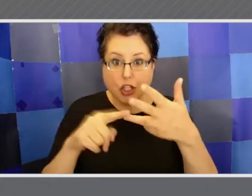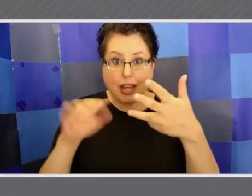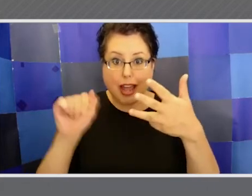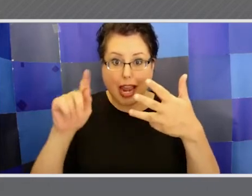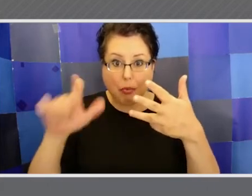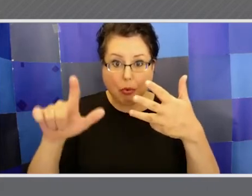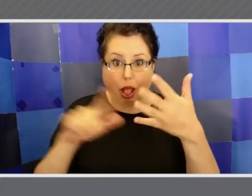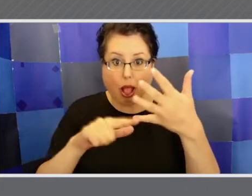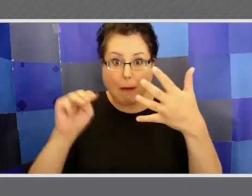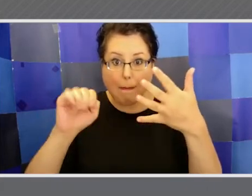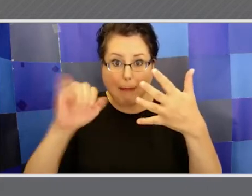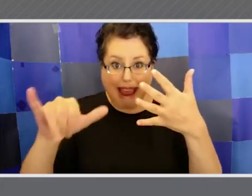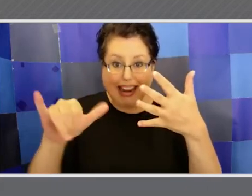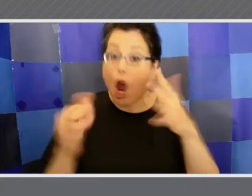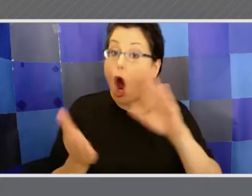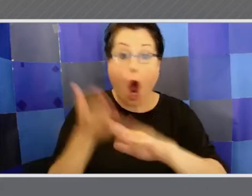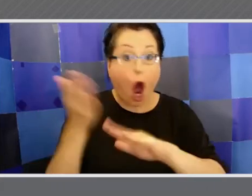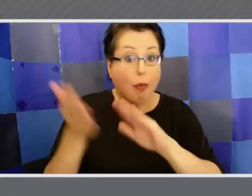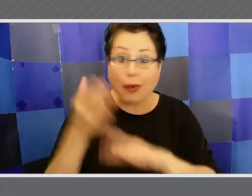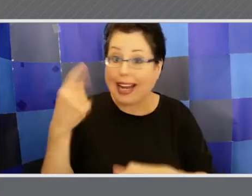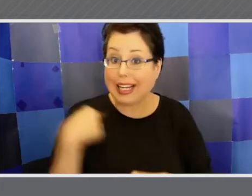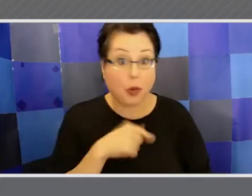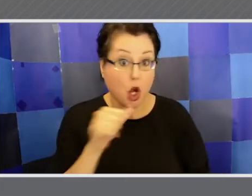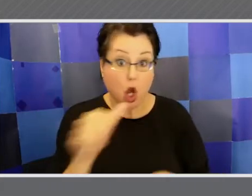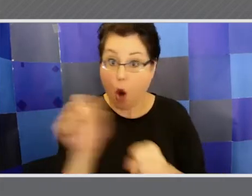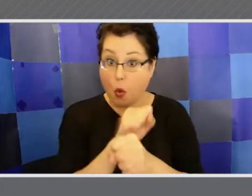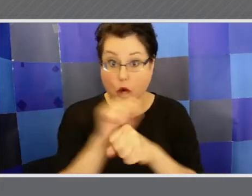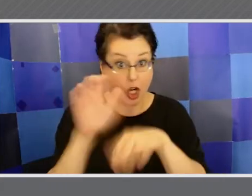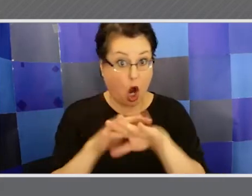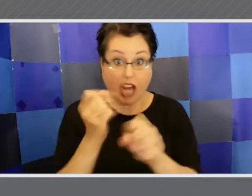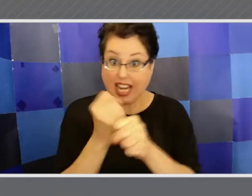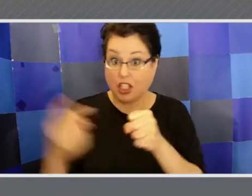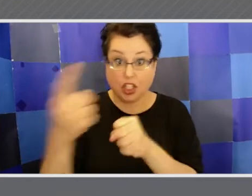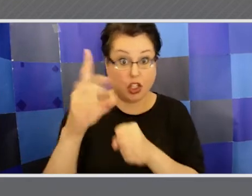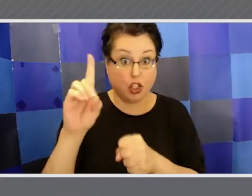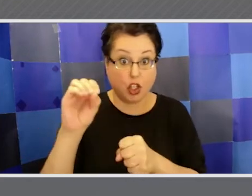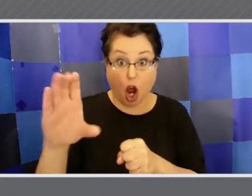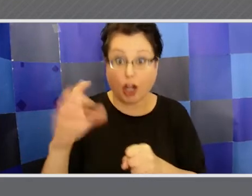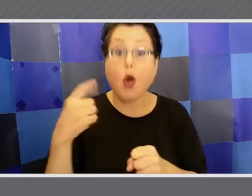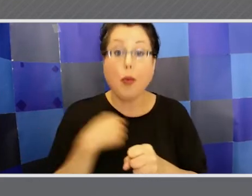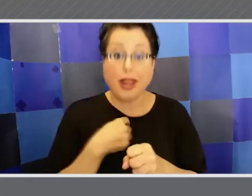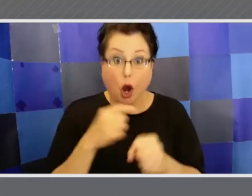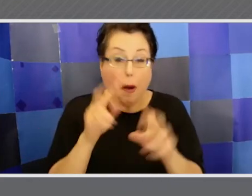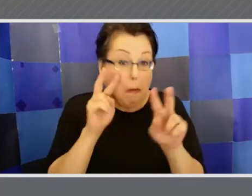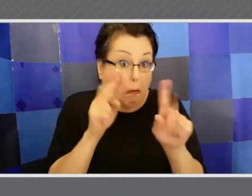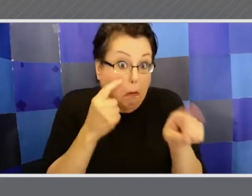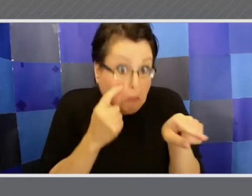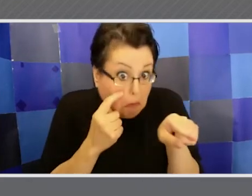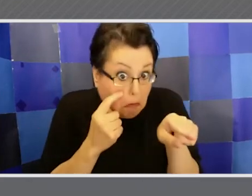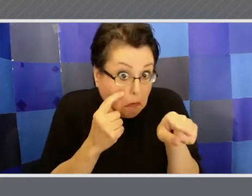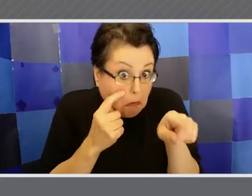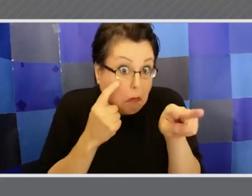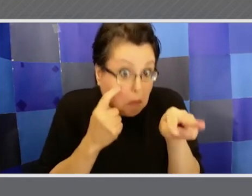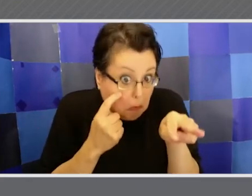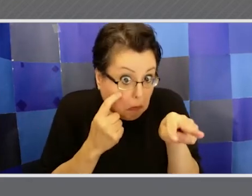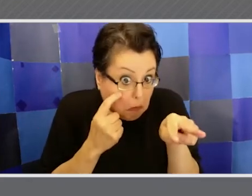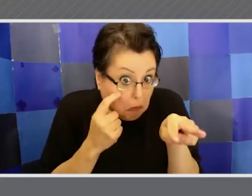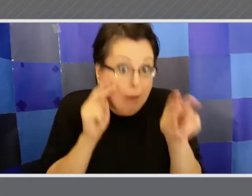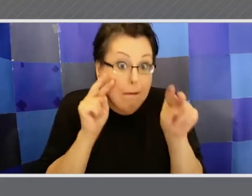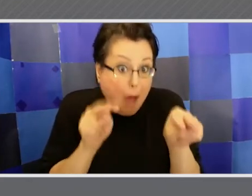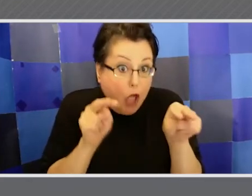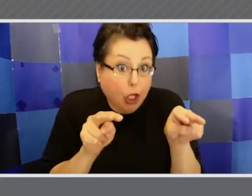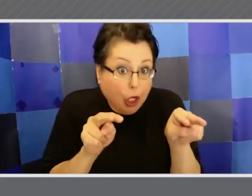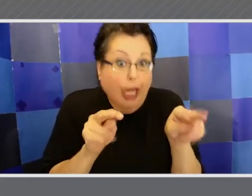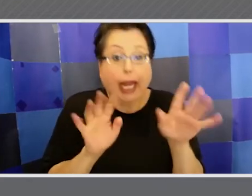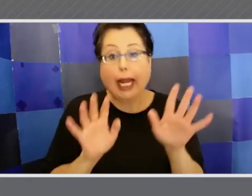we are not actively working on the next year's document. We are doing a lot of monitoring behind the scenes, special